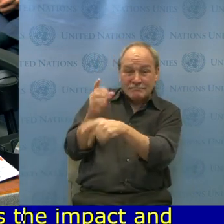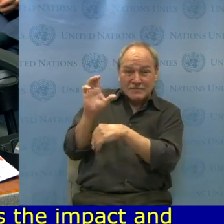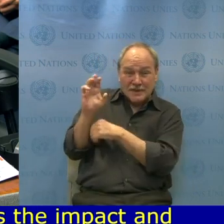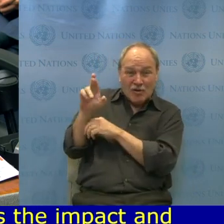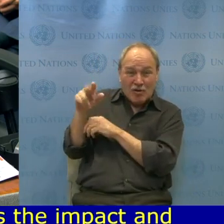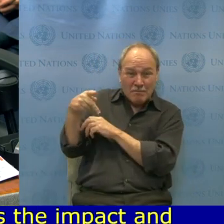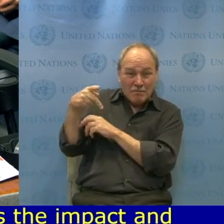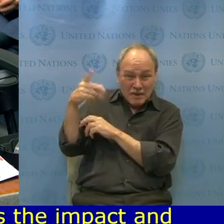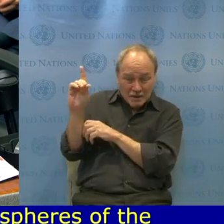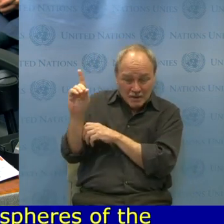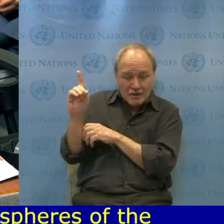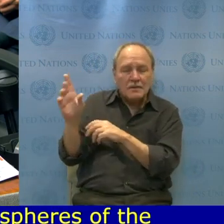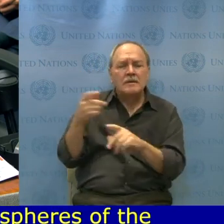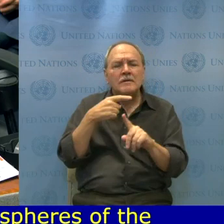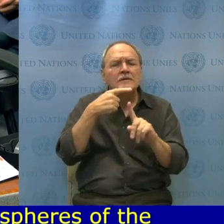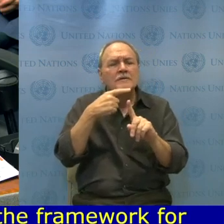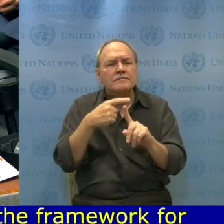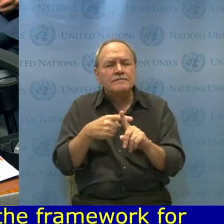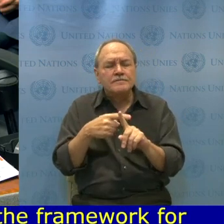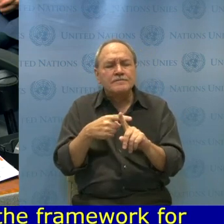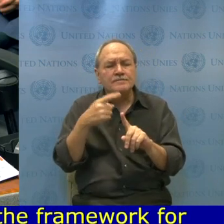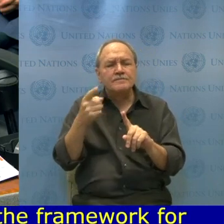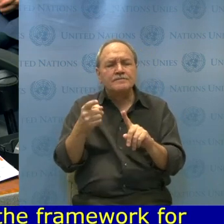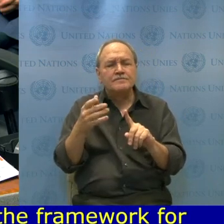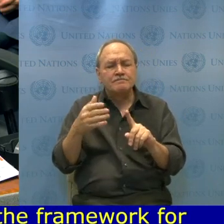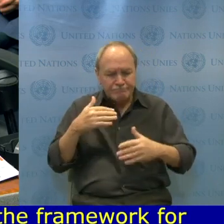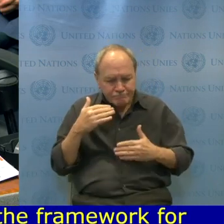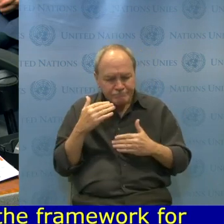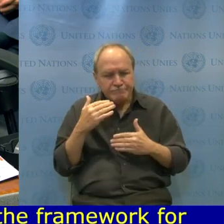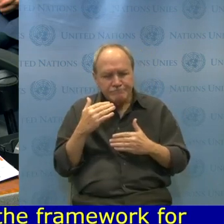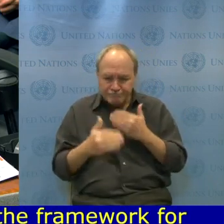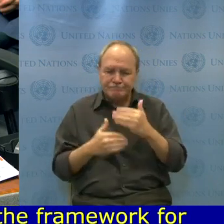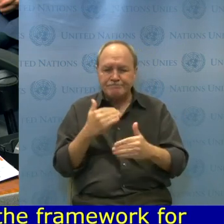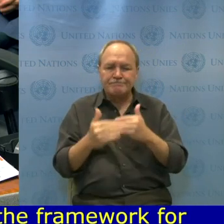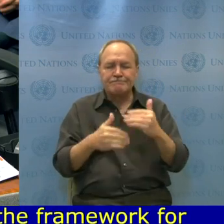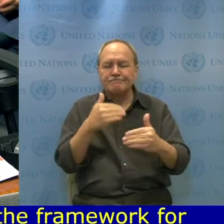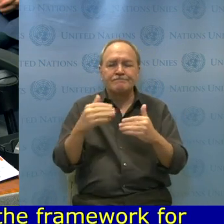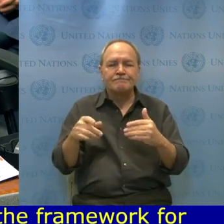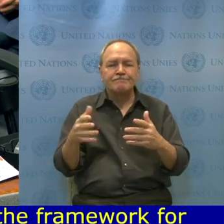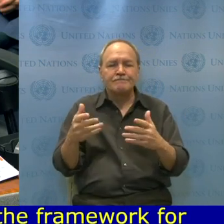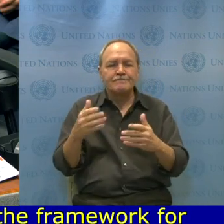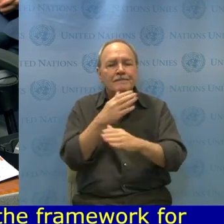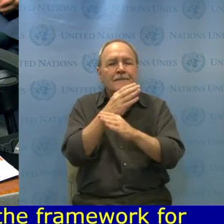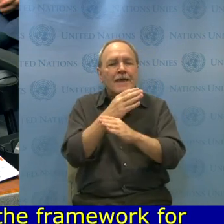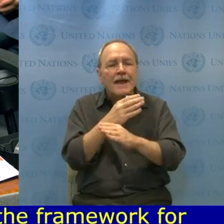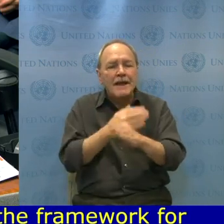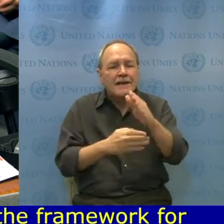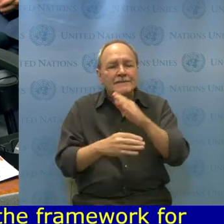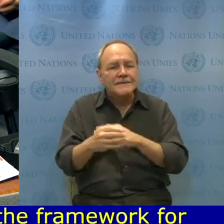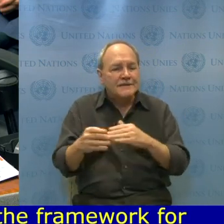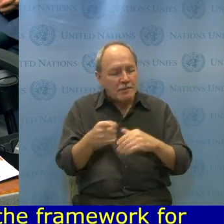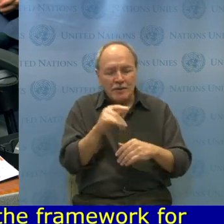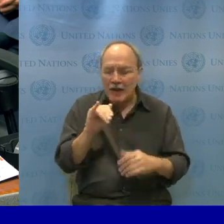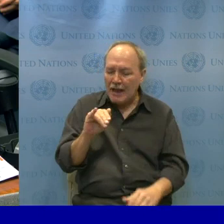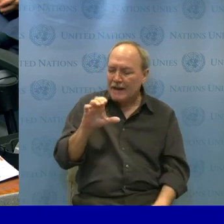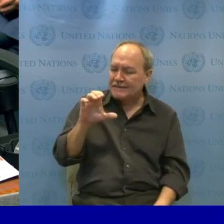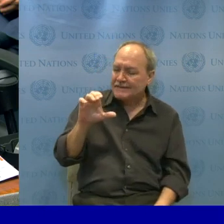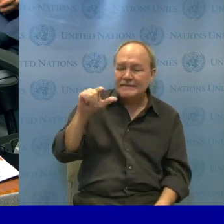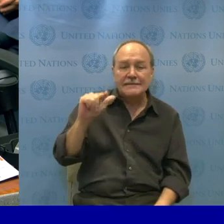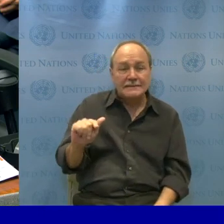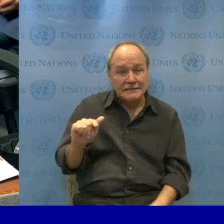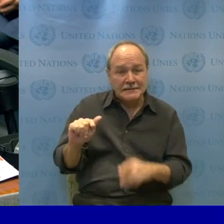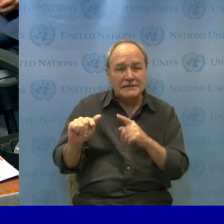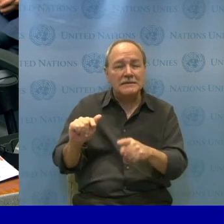made progress in the access of the disabled to information technologies, ITC, by means